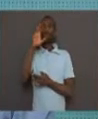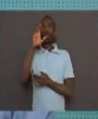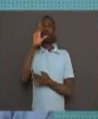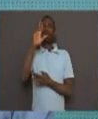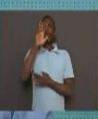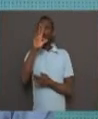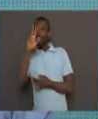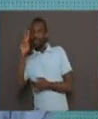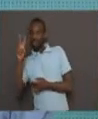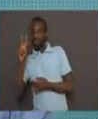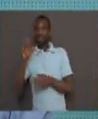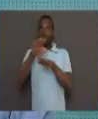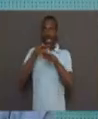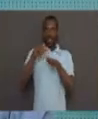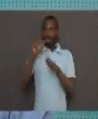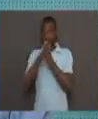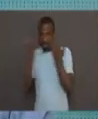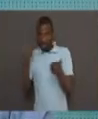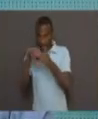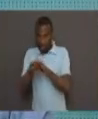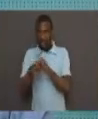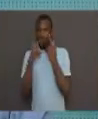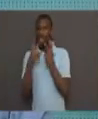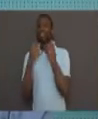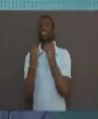332 of your textbook.